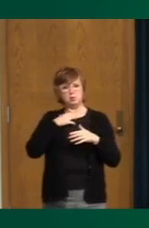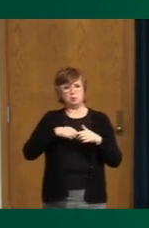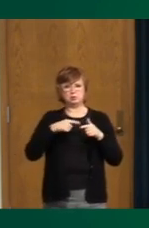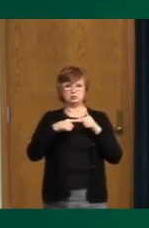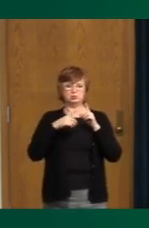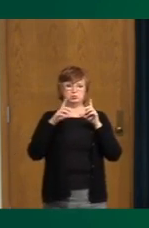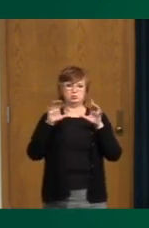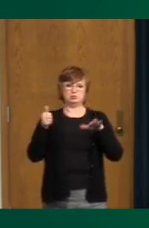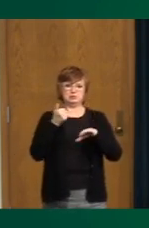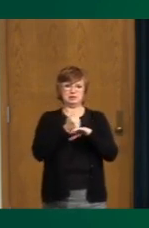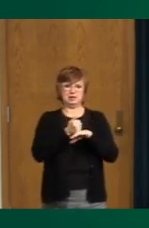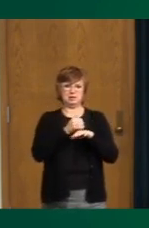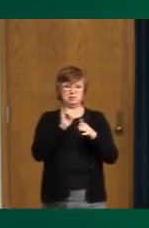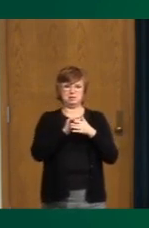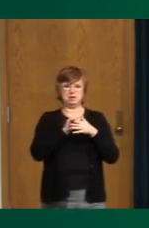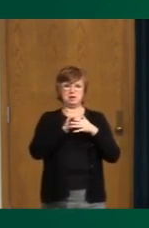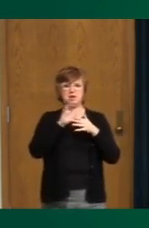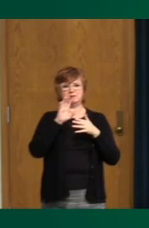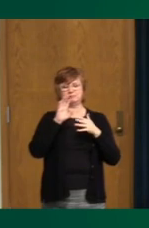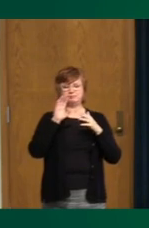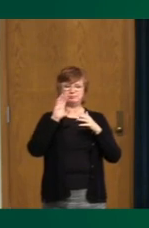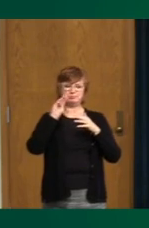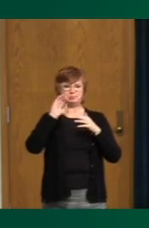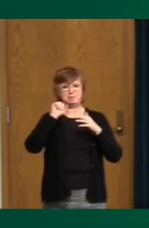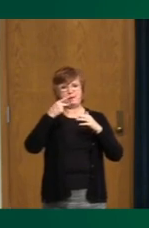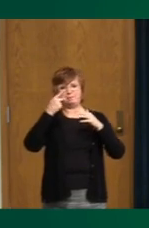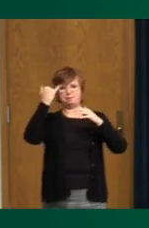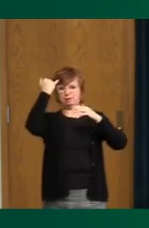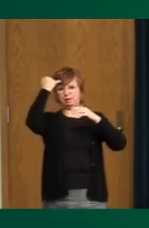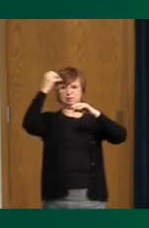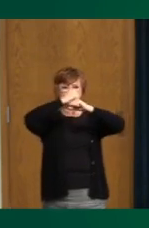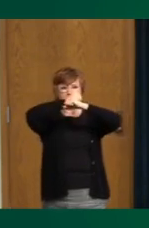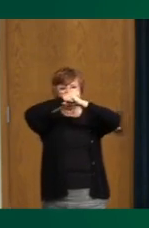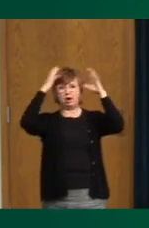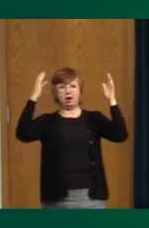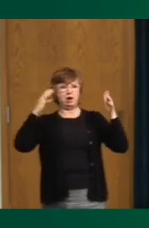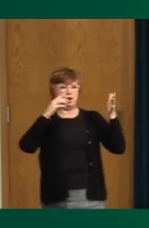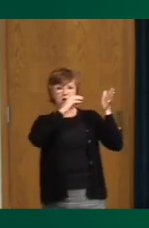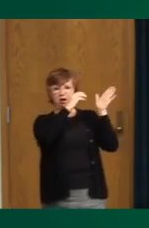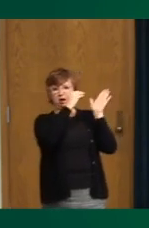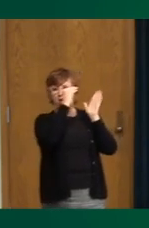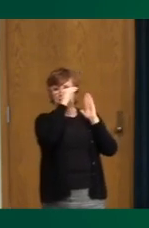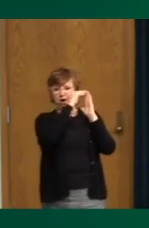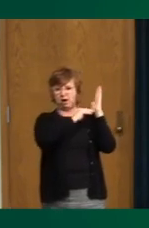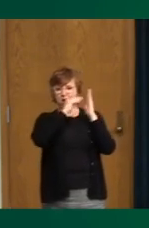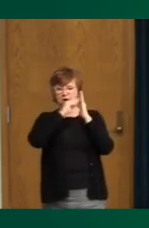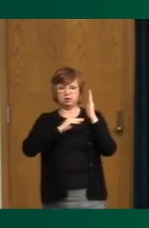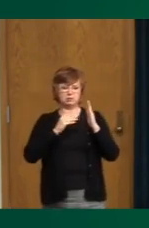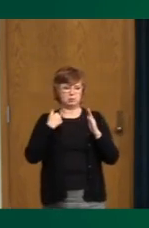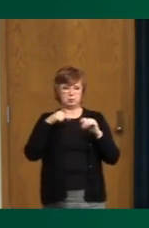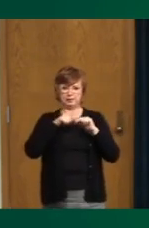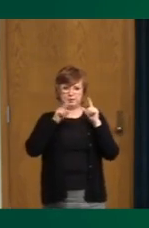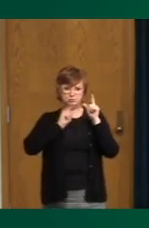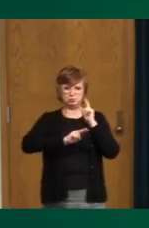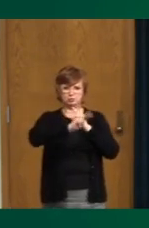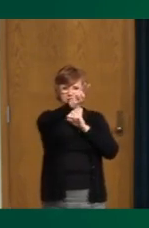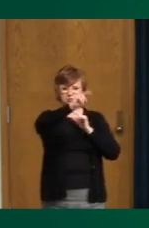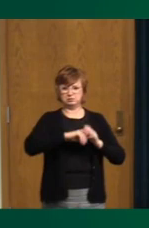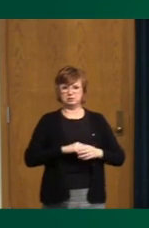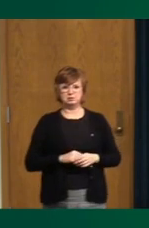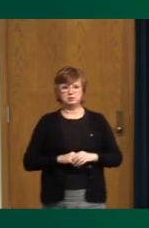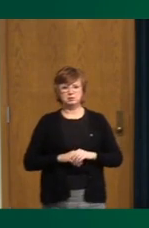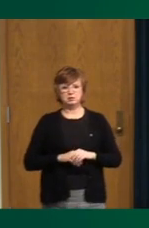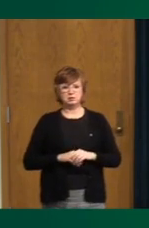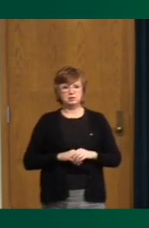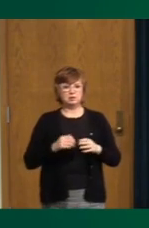reaction. And unfortunately, we don't know what the COVID numbers are going to be in the days ahead. We don't know what the hospitalizations are going to be in the days